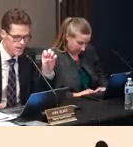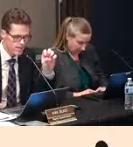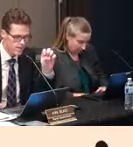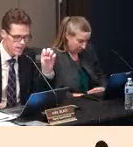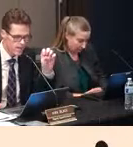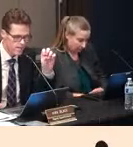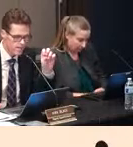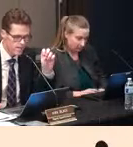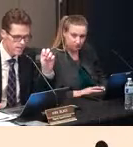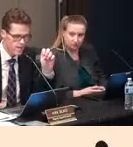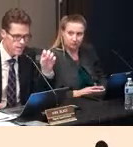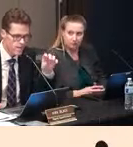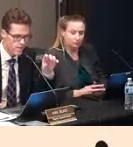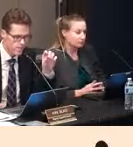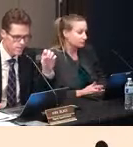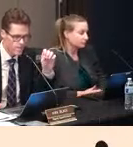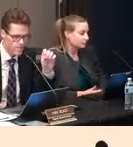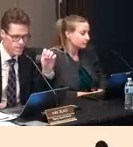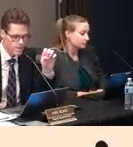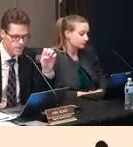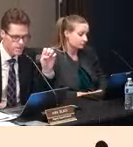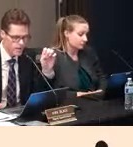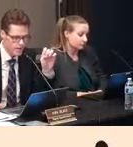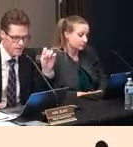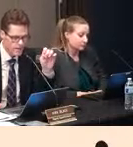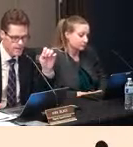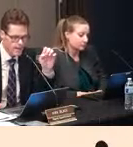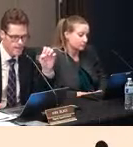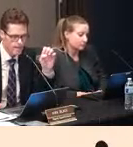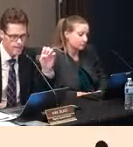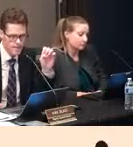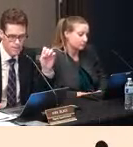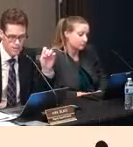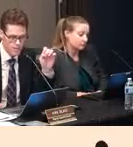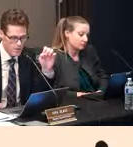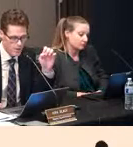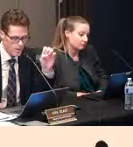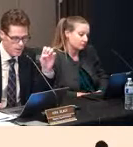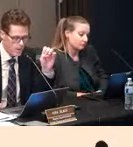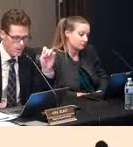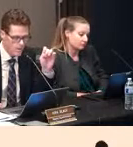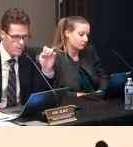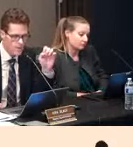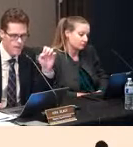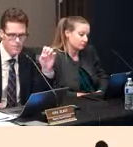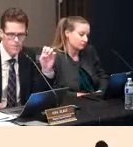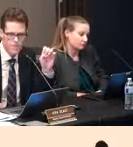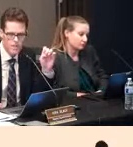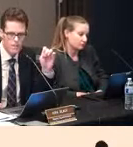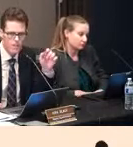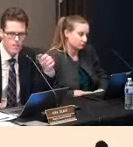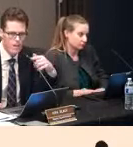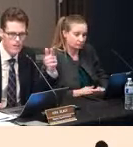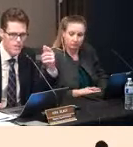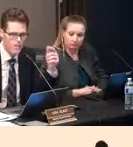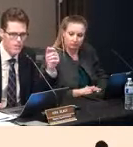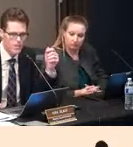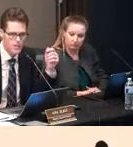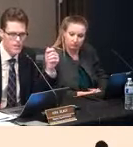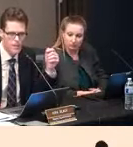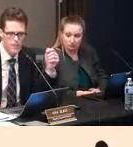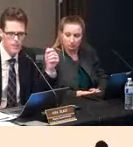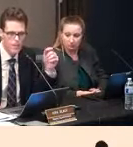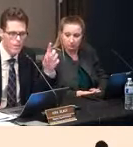have that were generated from this audit, and continue to grow. We would like to present an update on those efforts